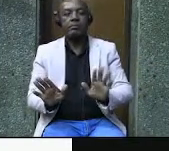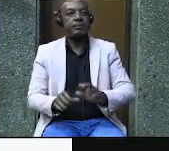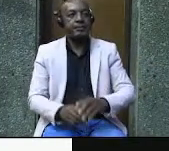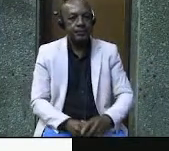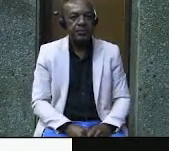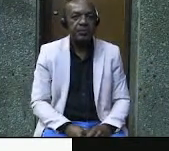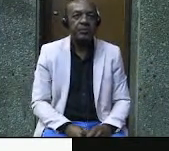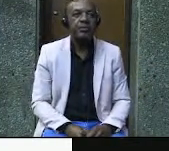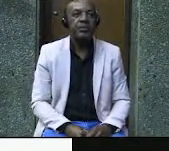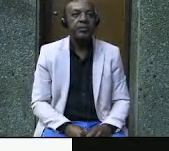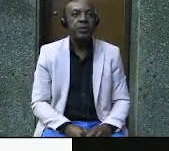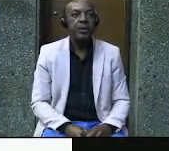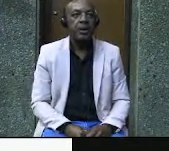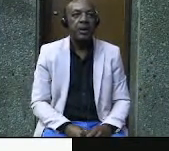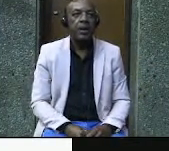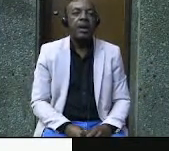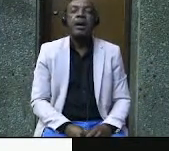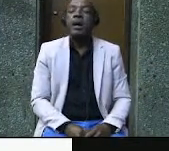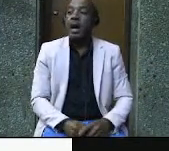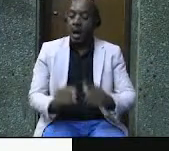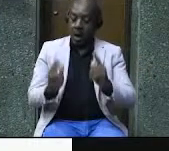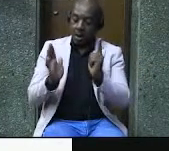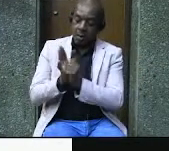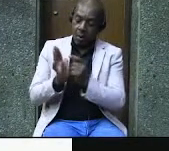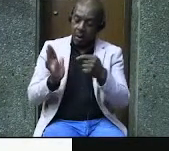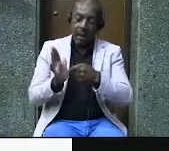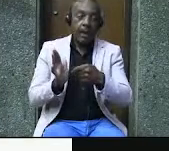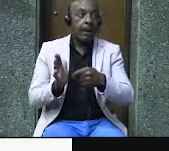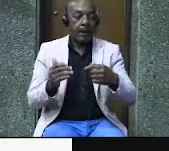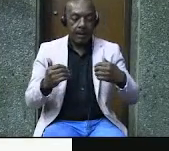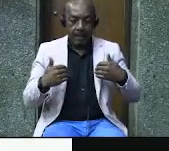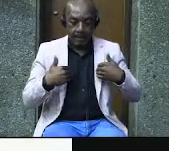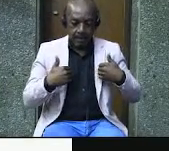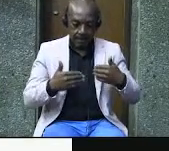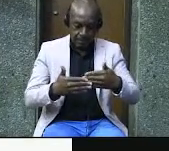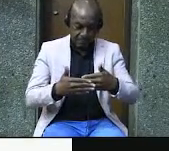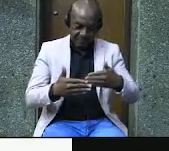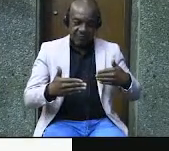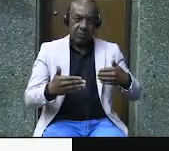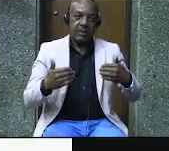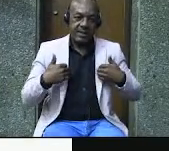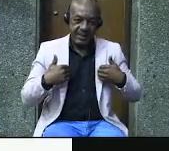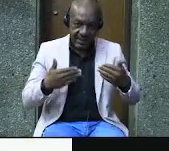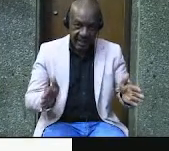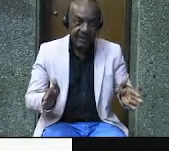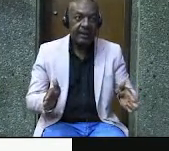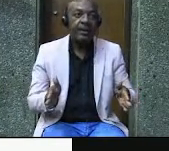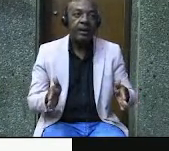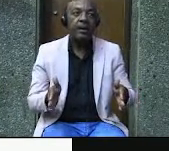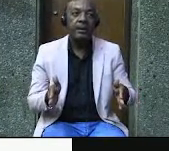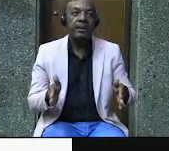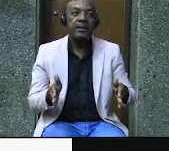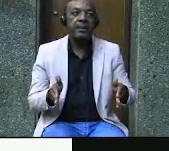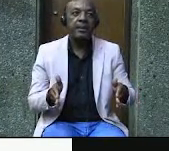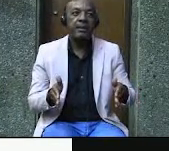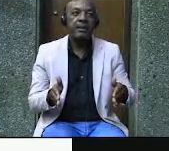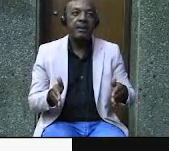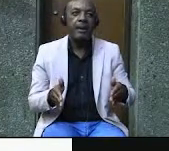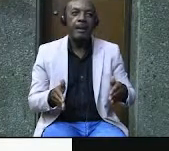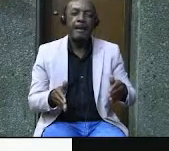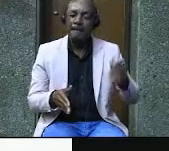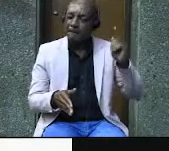Now, this law, before it can be implemented, we have to be certain